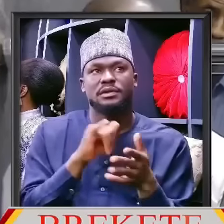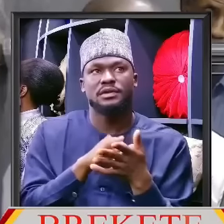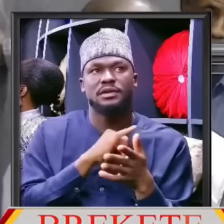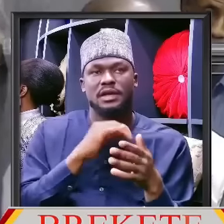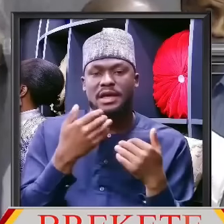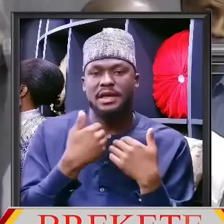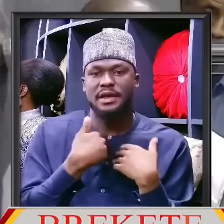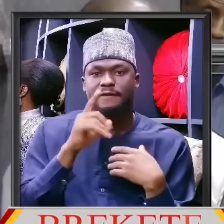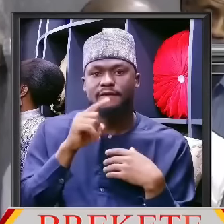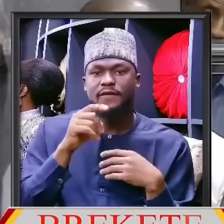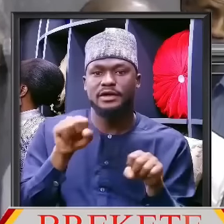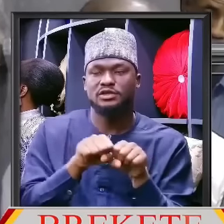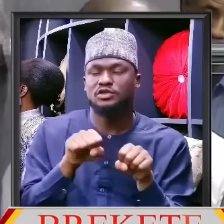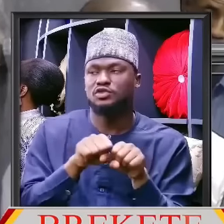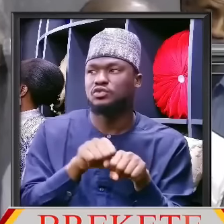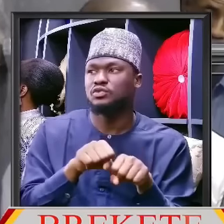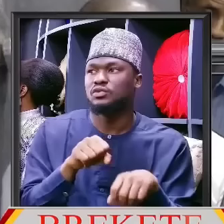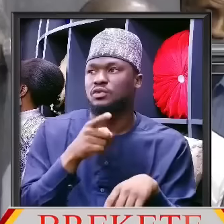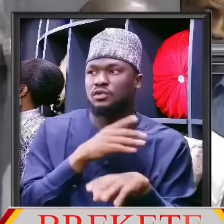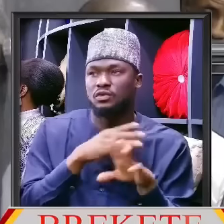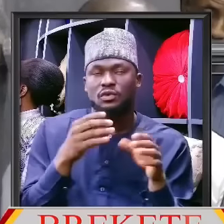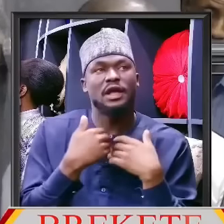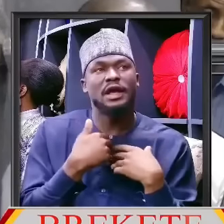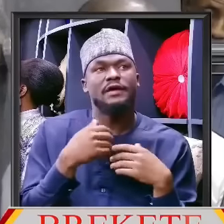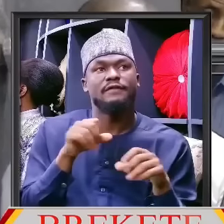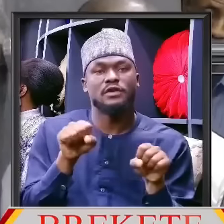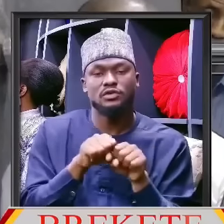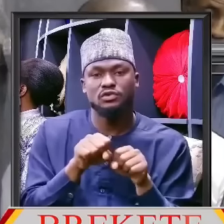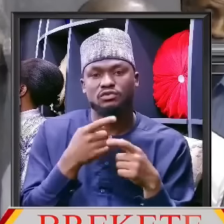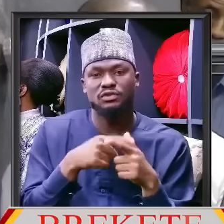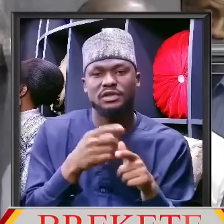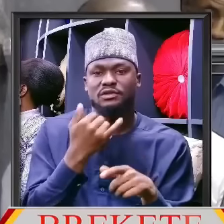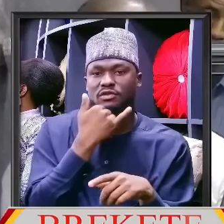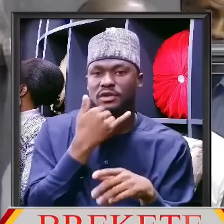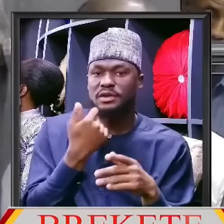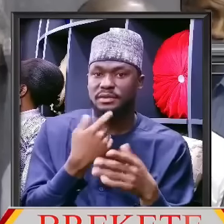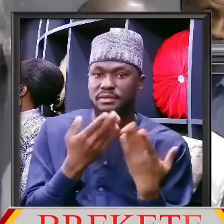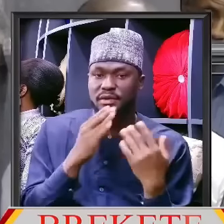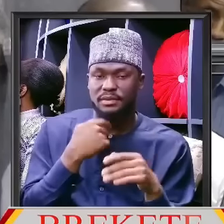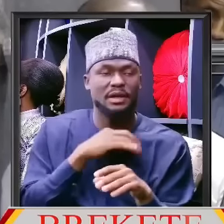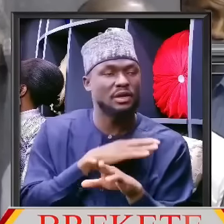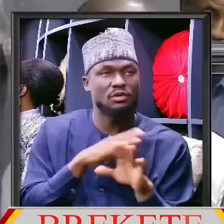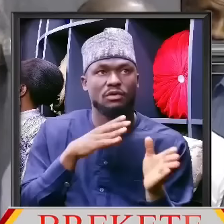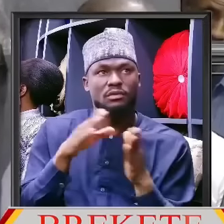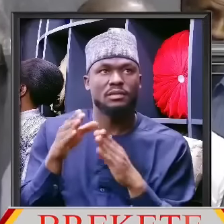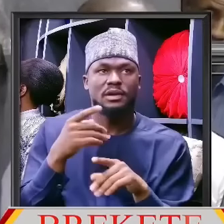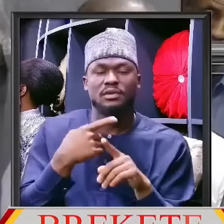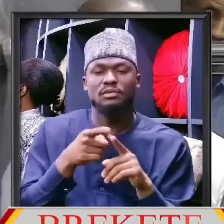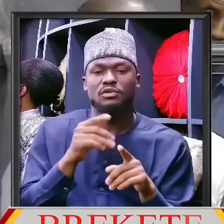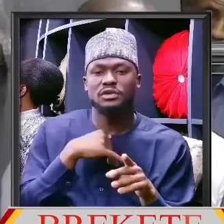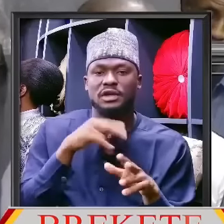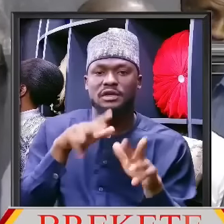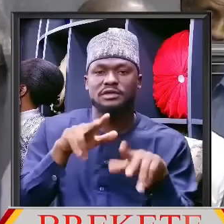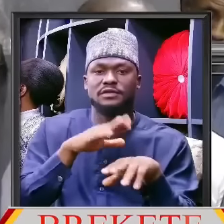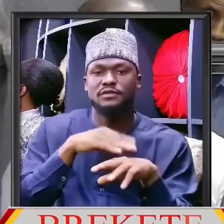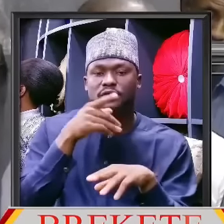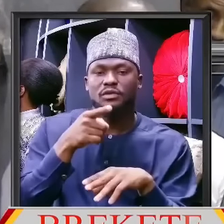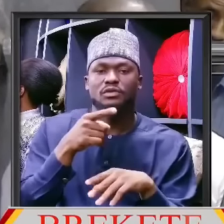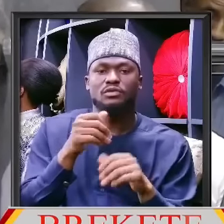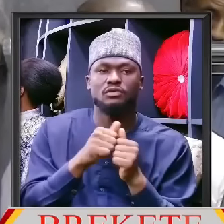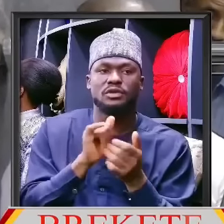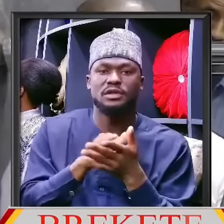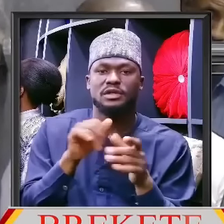wear koi shoe. You know wear shoe. Mistakenly, maybe I know plan them. I match you. The koi shoe